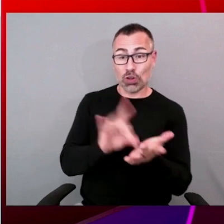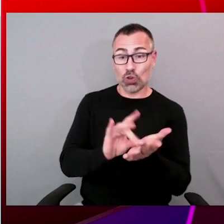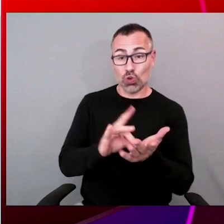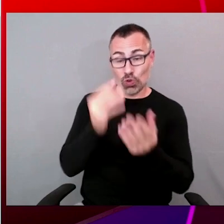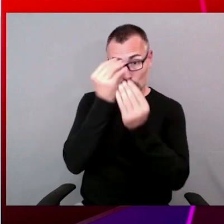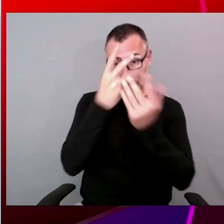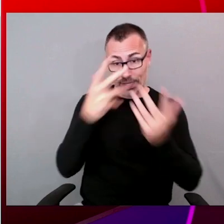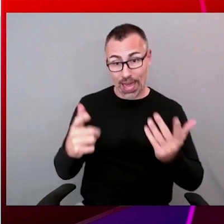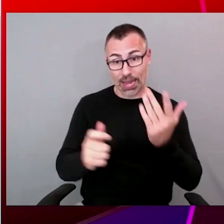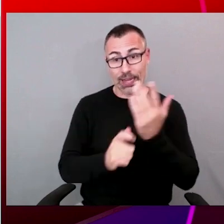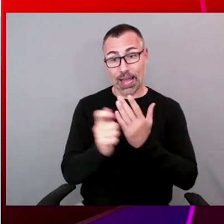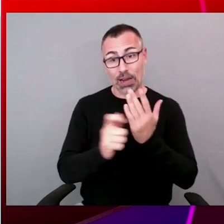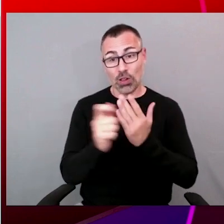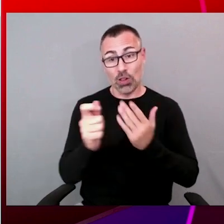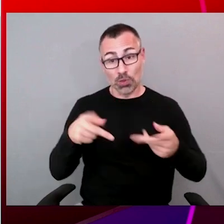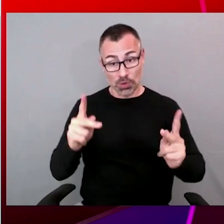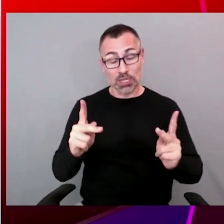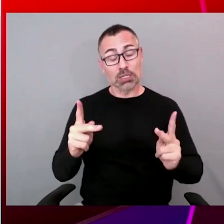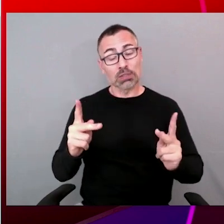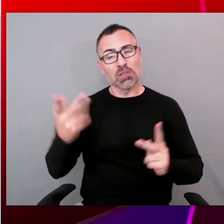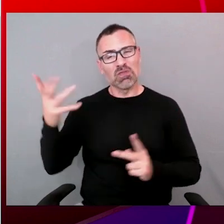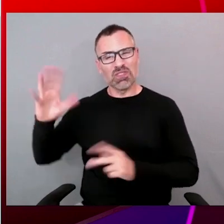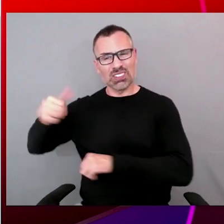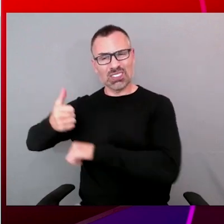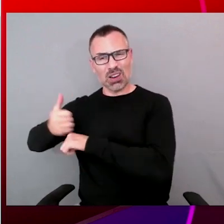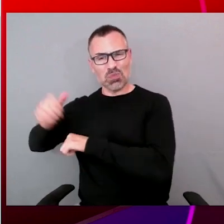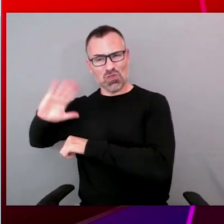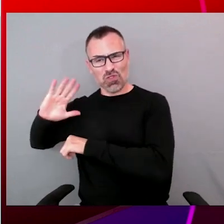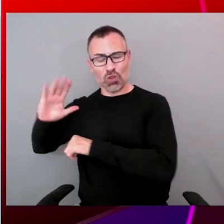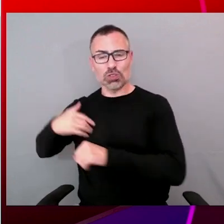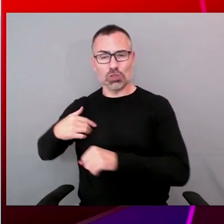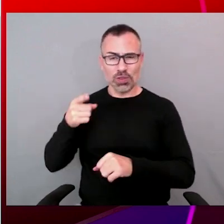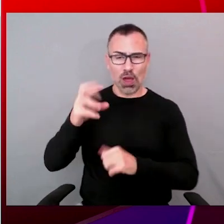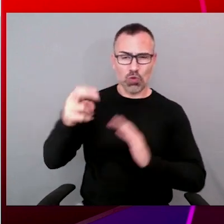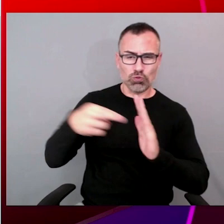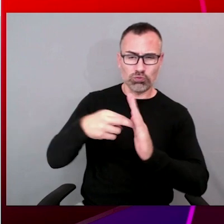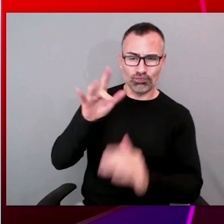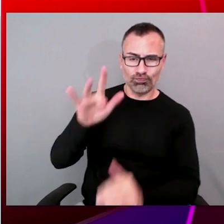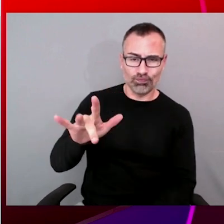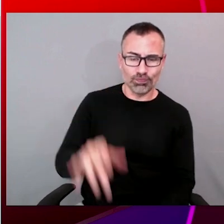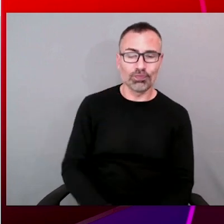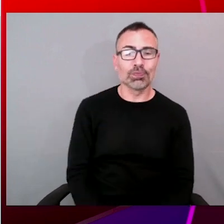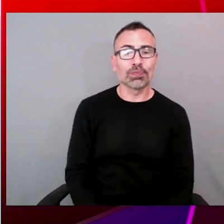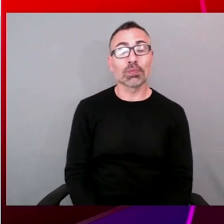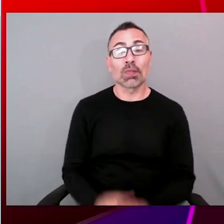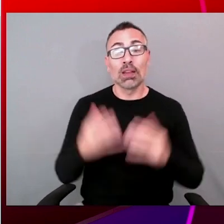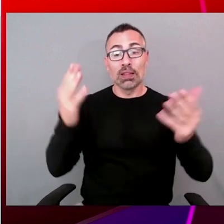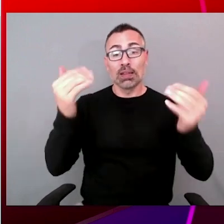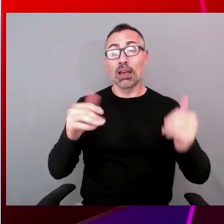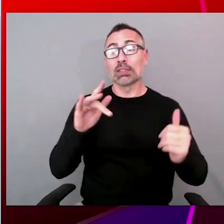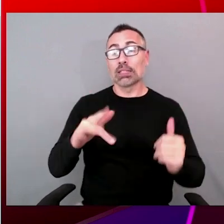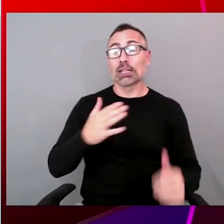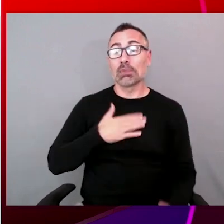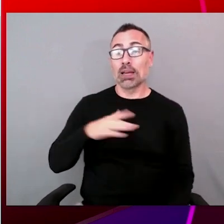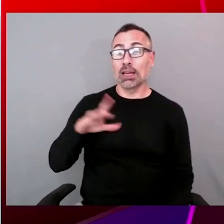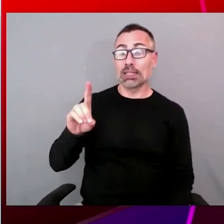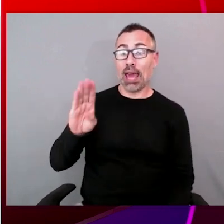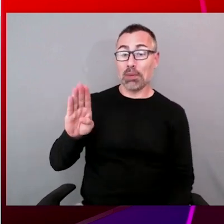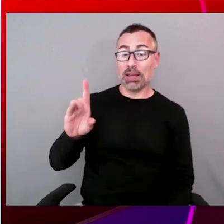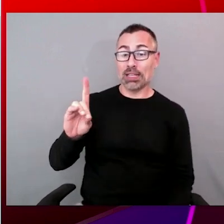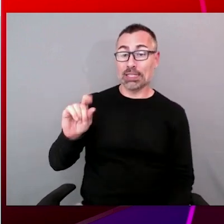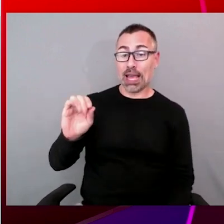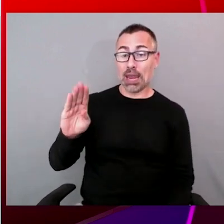up prior to this. So I'll select that role. And then I select my database, enter my table